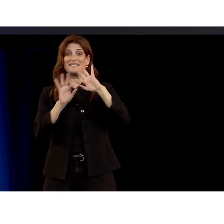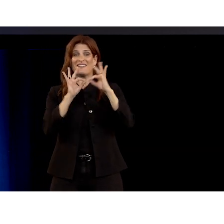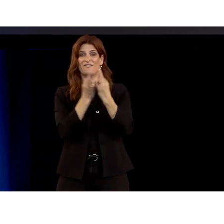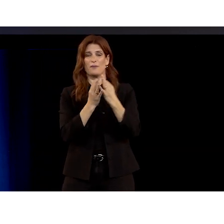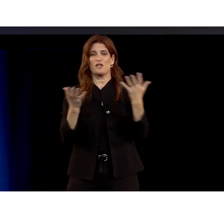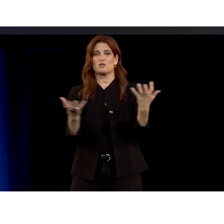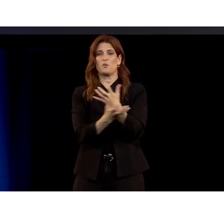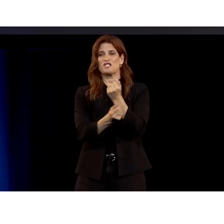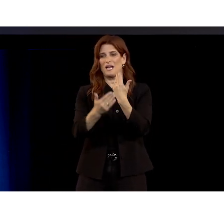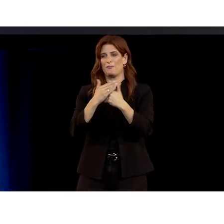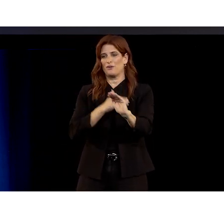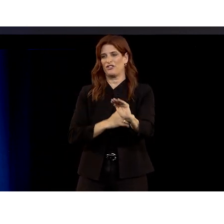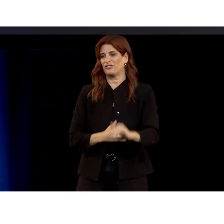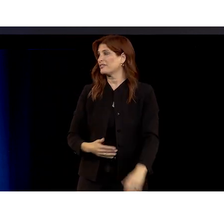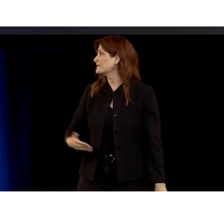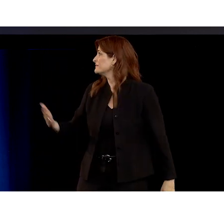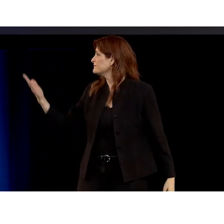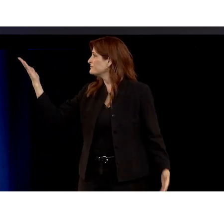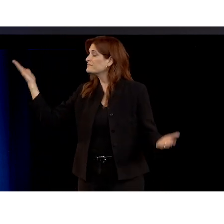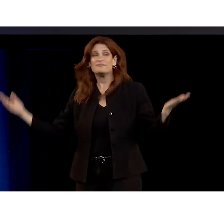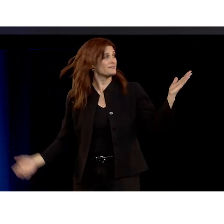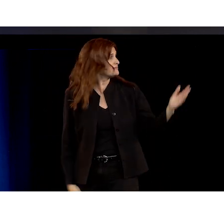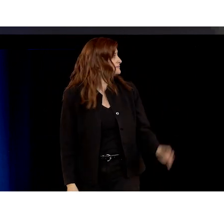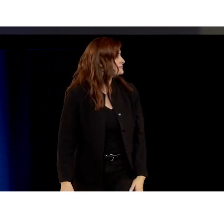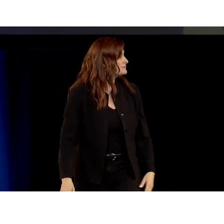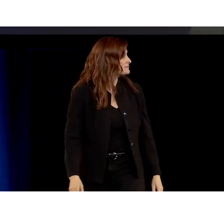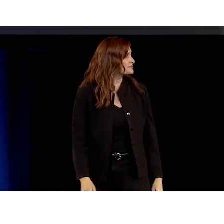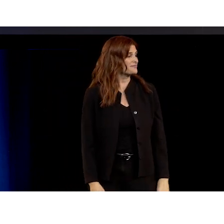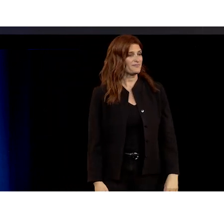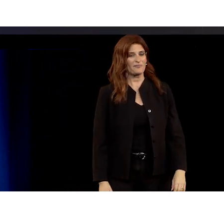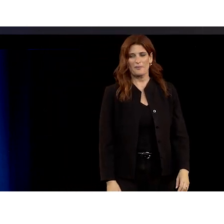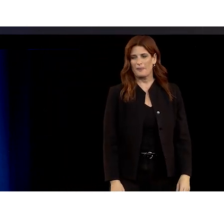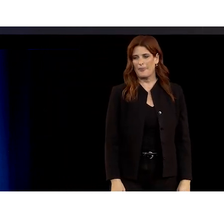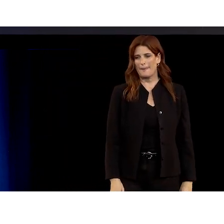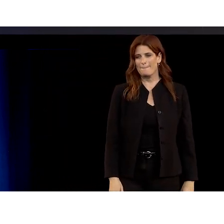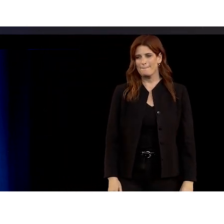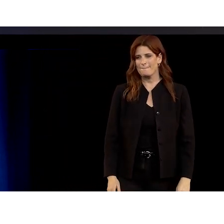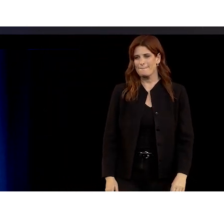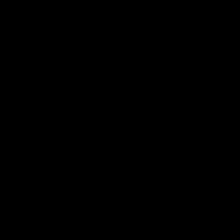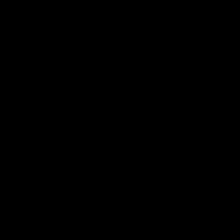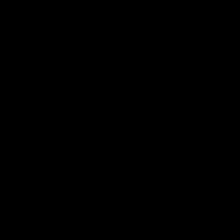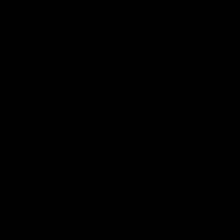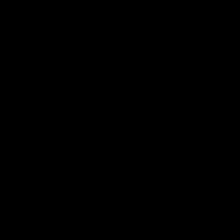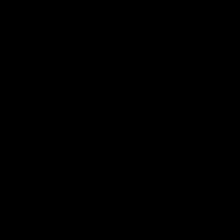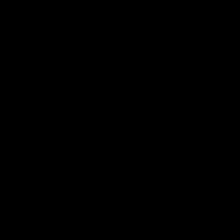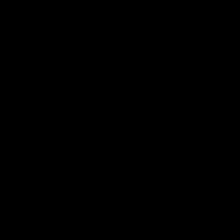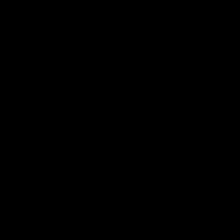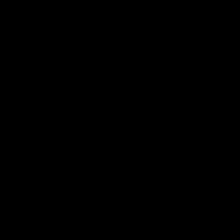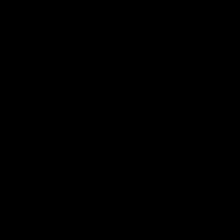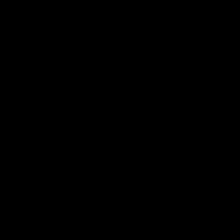Now I'm going to show you a scene from ABC Family series called Switched at Birth.